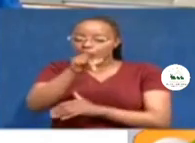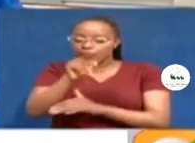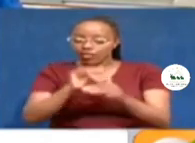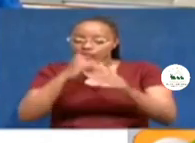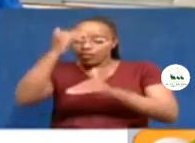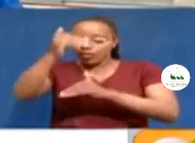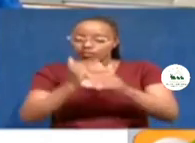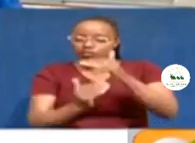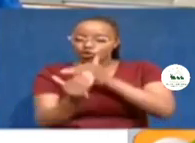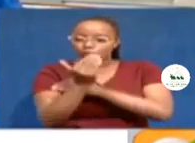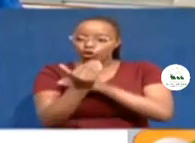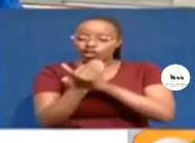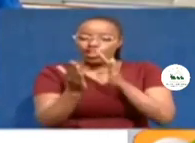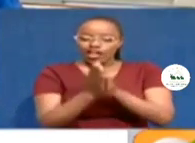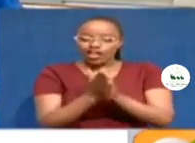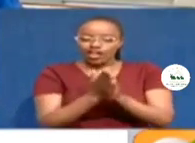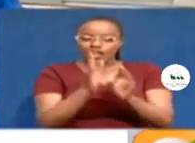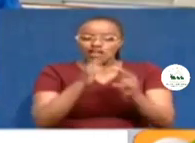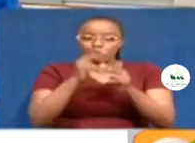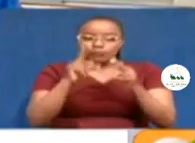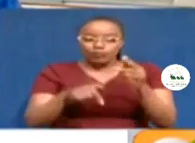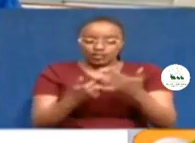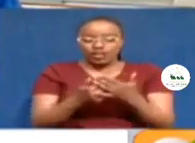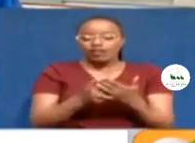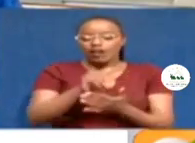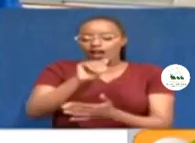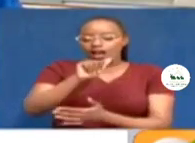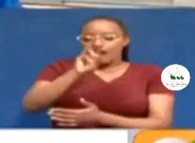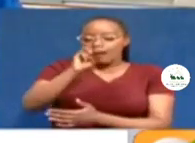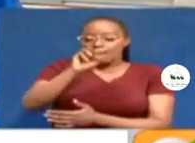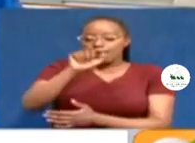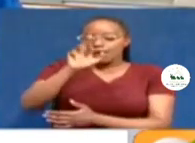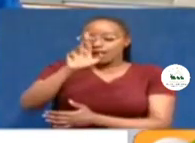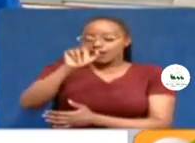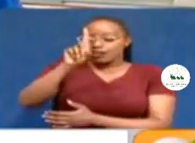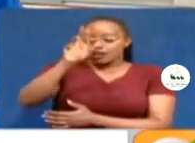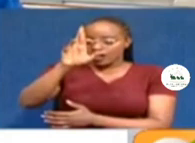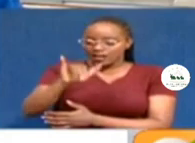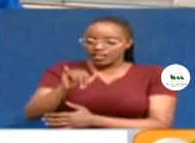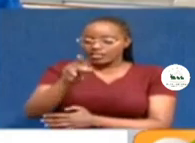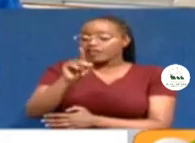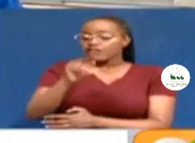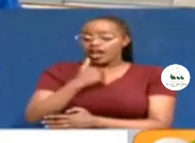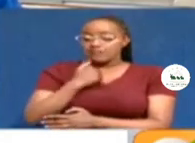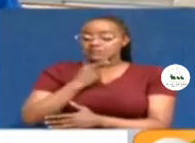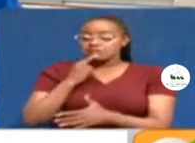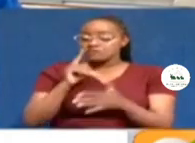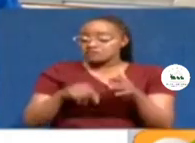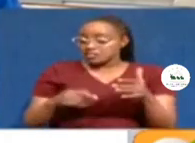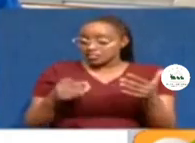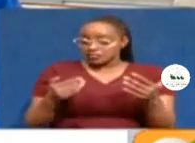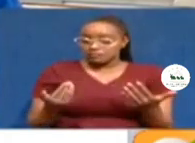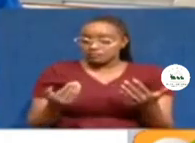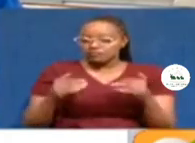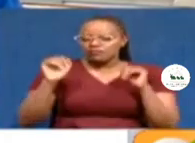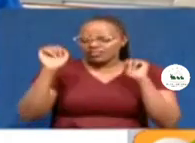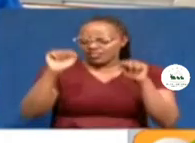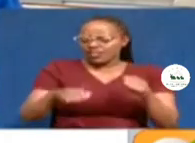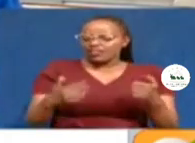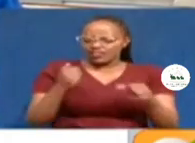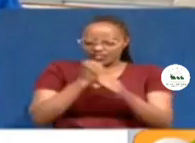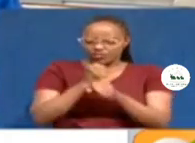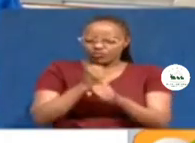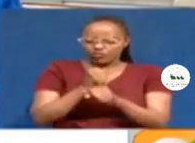morning. And it's all camaraderie. He's in fact telling you that I can also